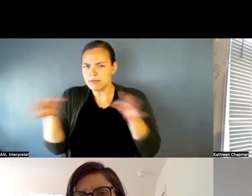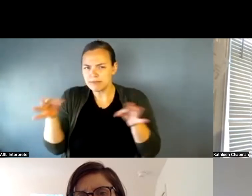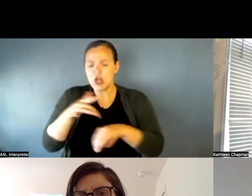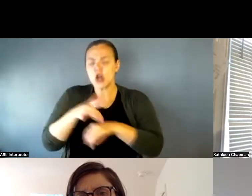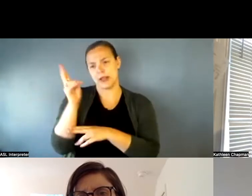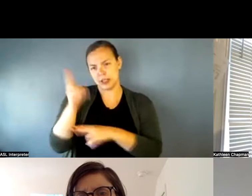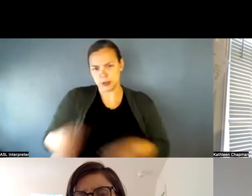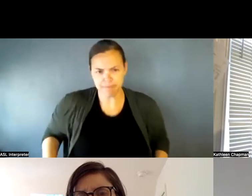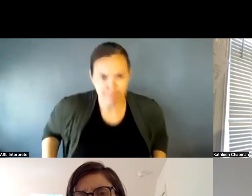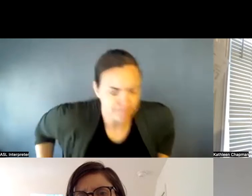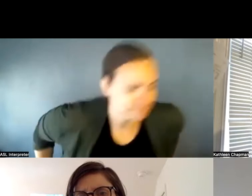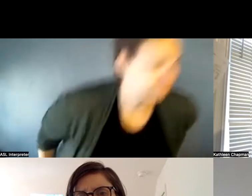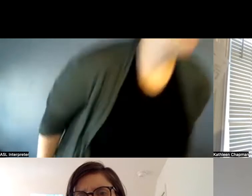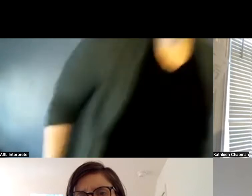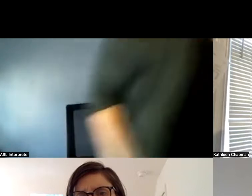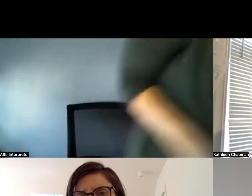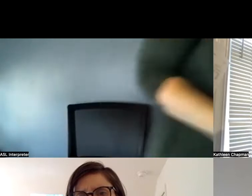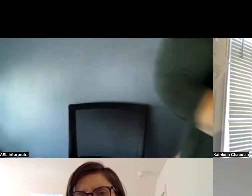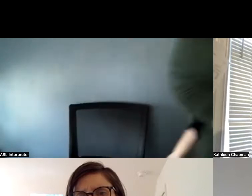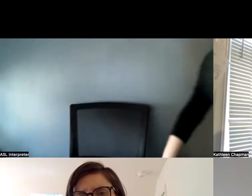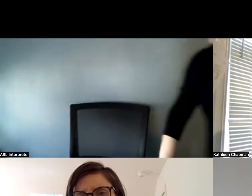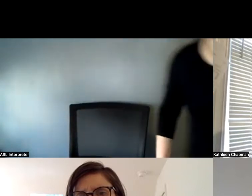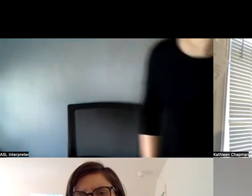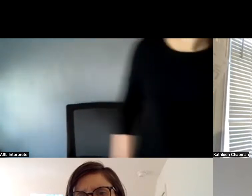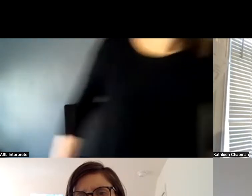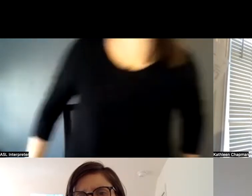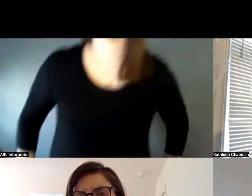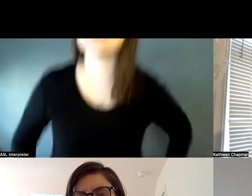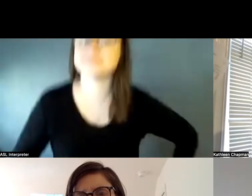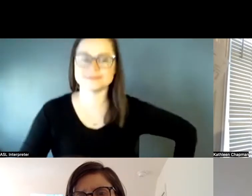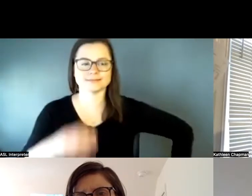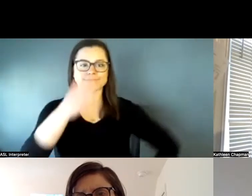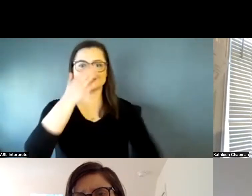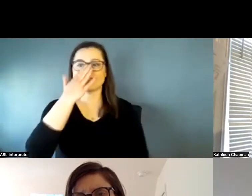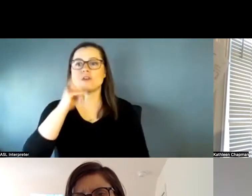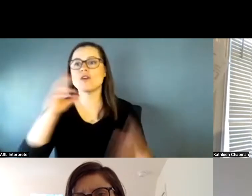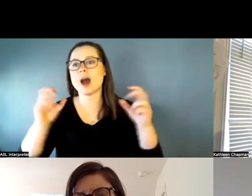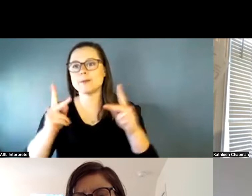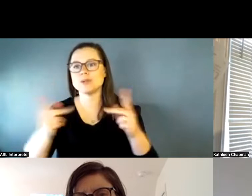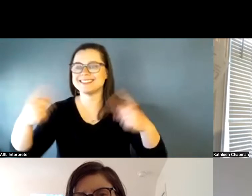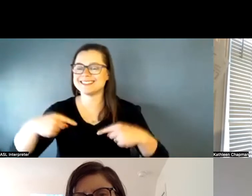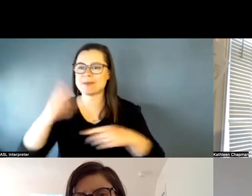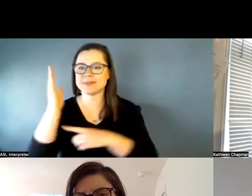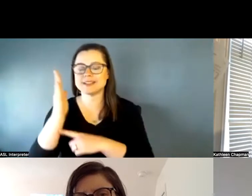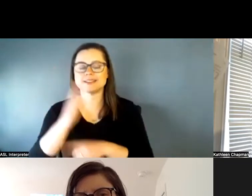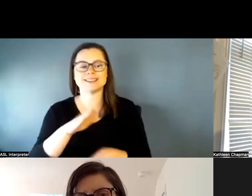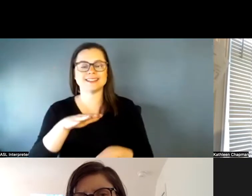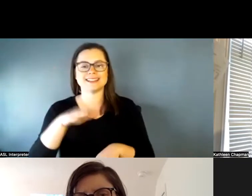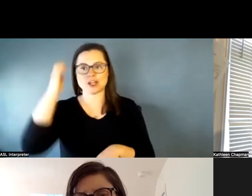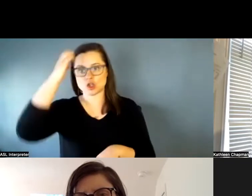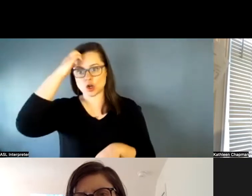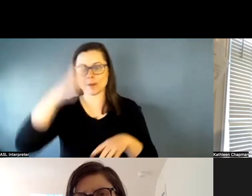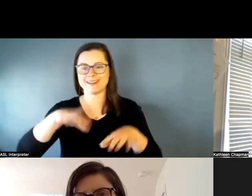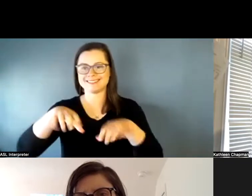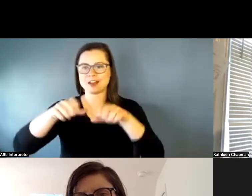history of Seattle. Yeah, thanks for the opportunity to be here. think European settlers had this distinction